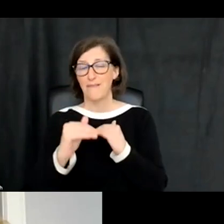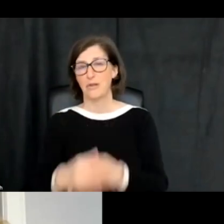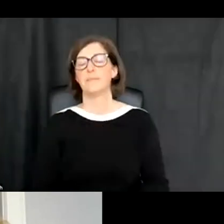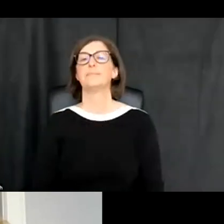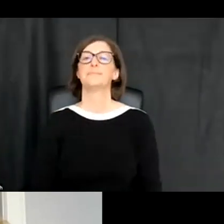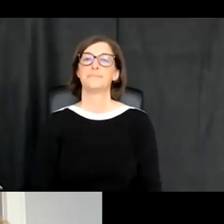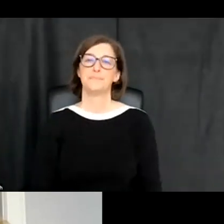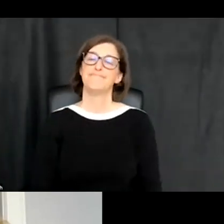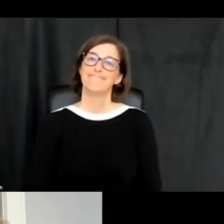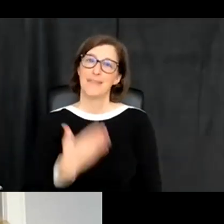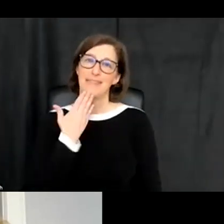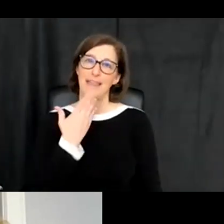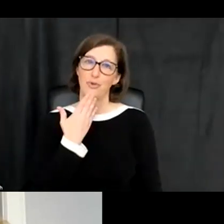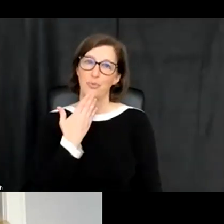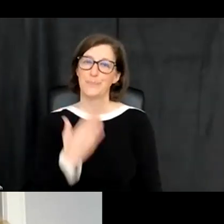Thank you.